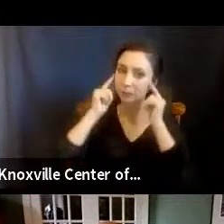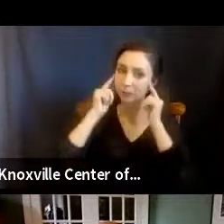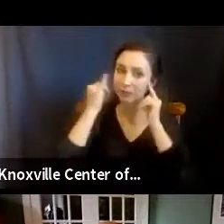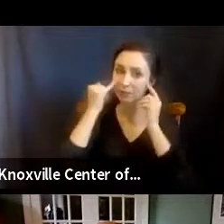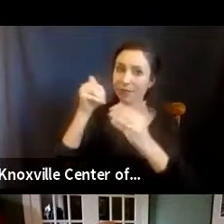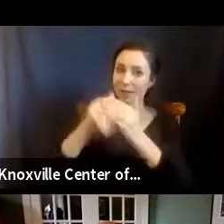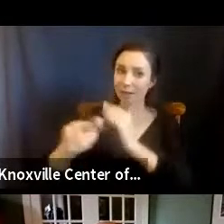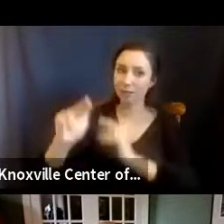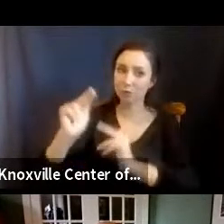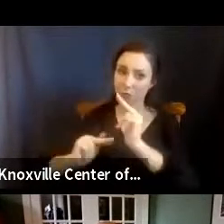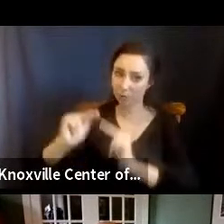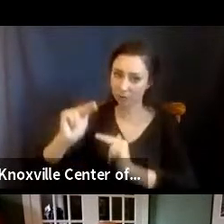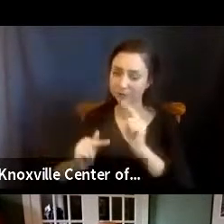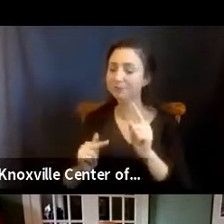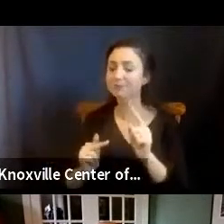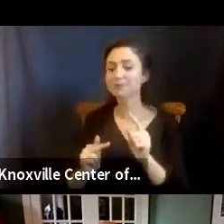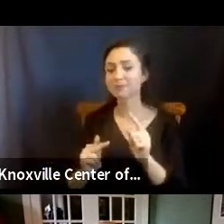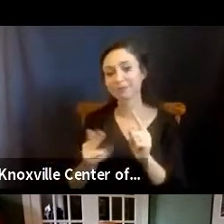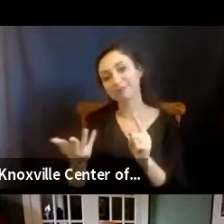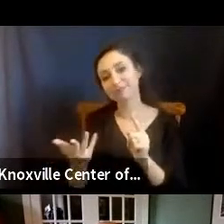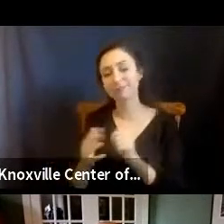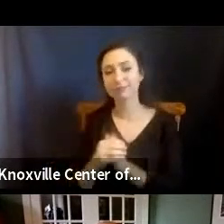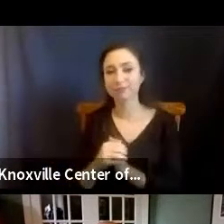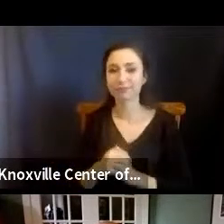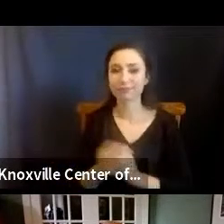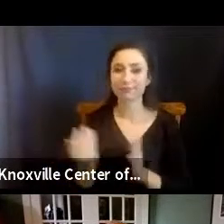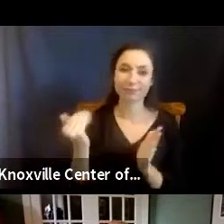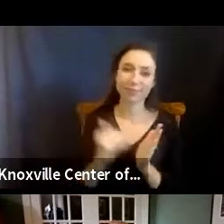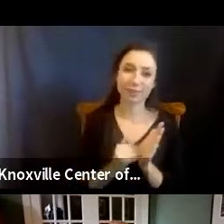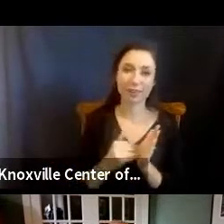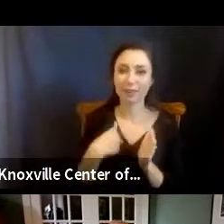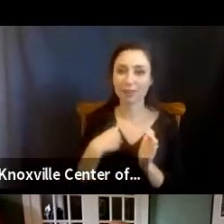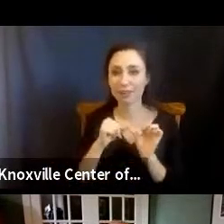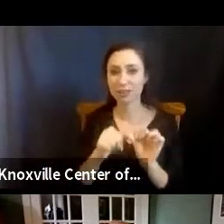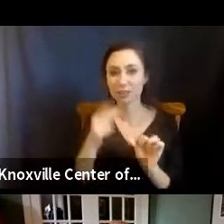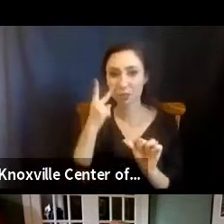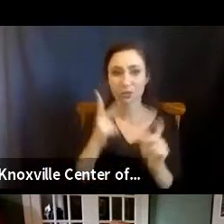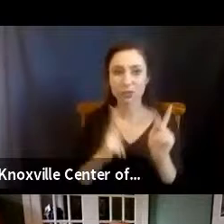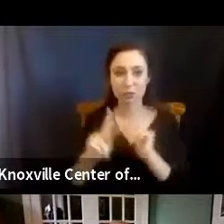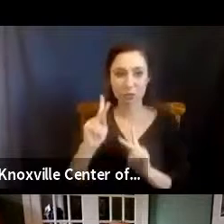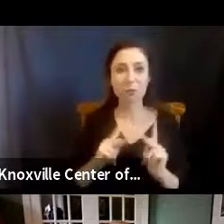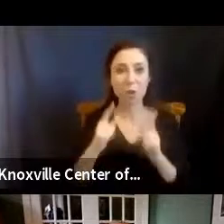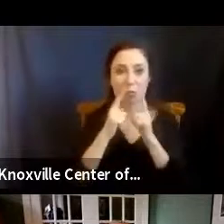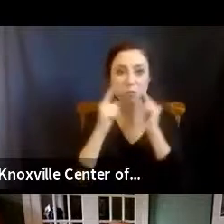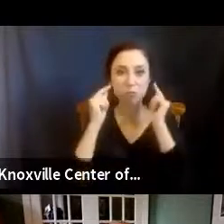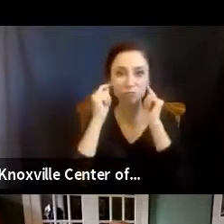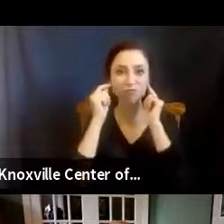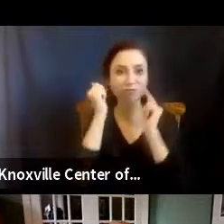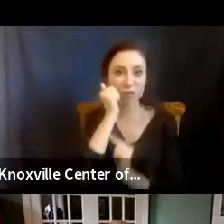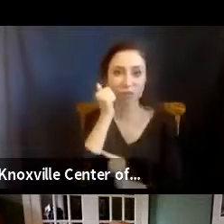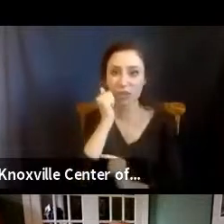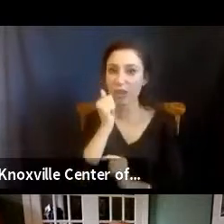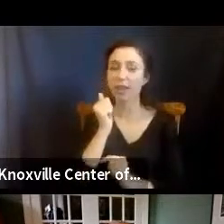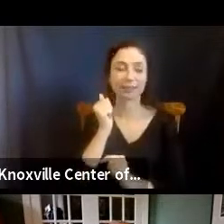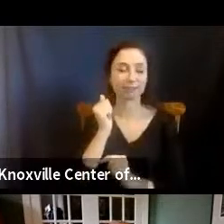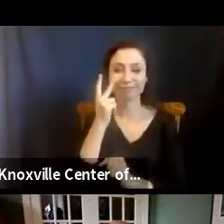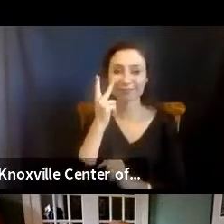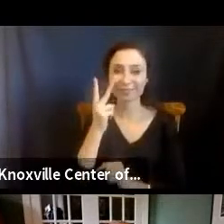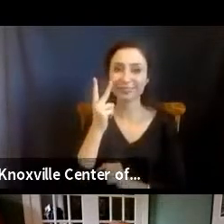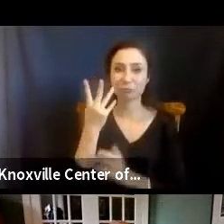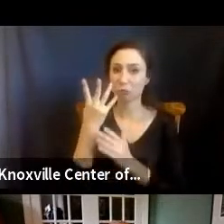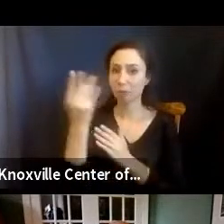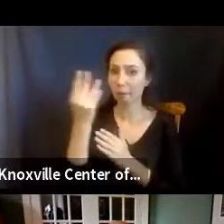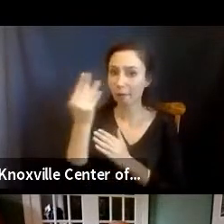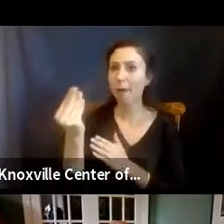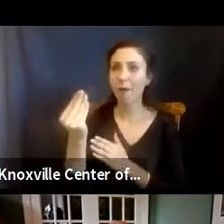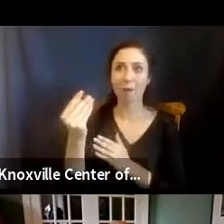place. But I continue to see people wearing masks regularly when I'm out